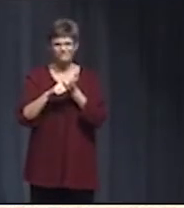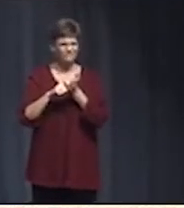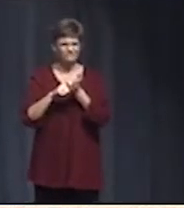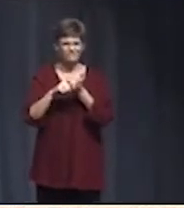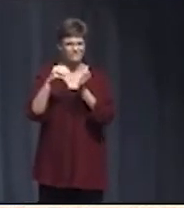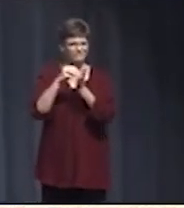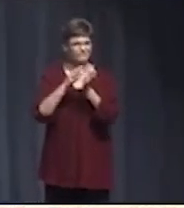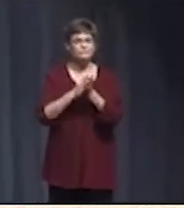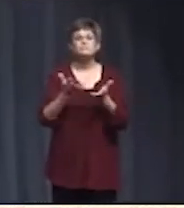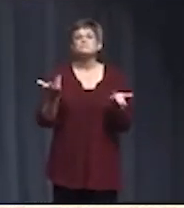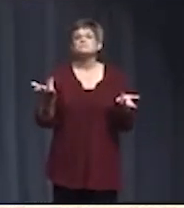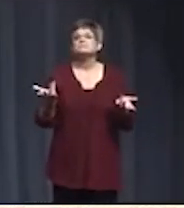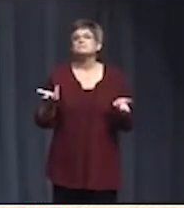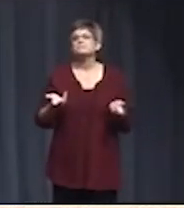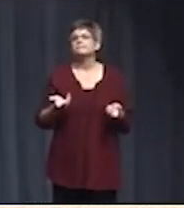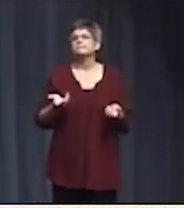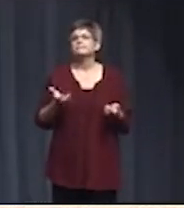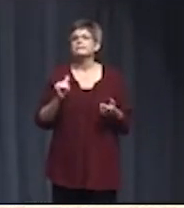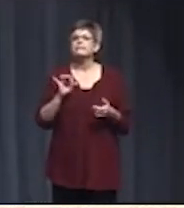Whether your husband,